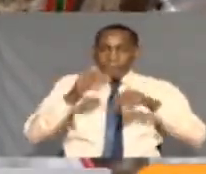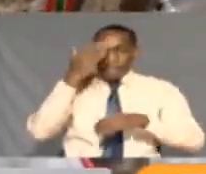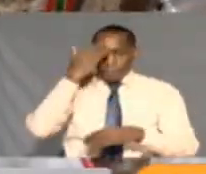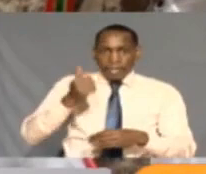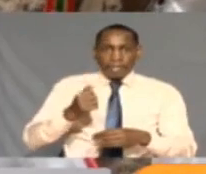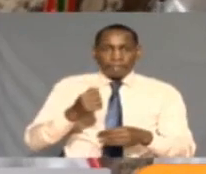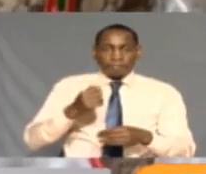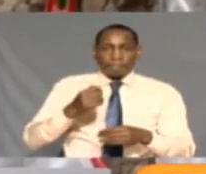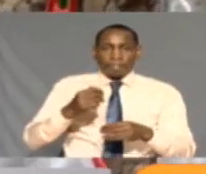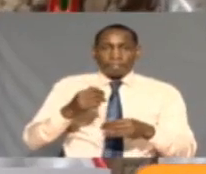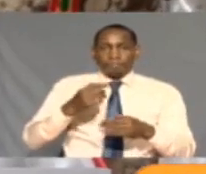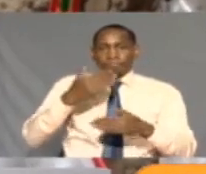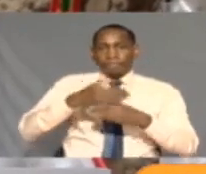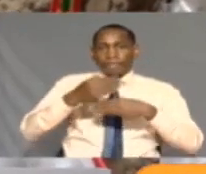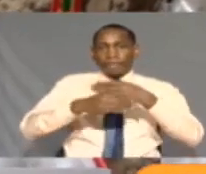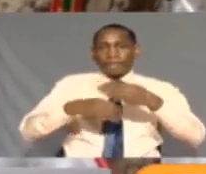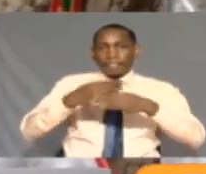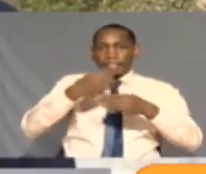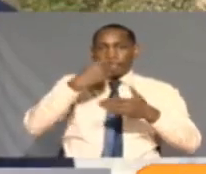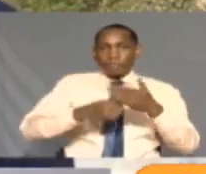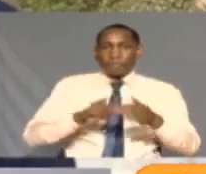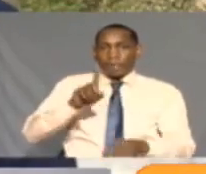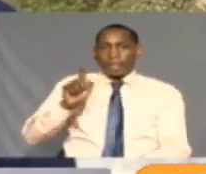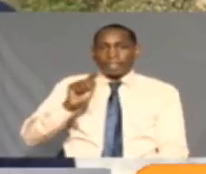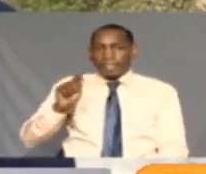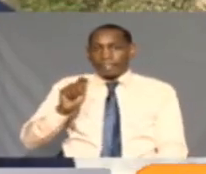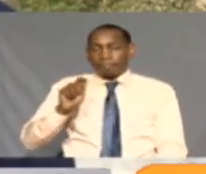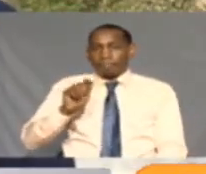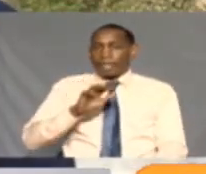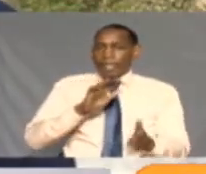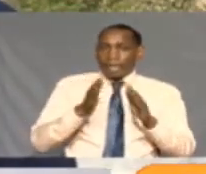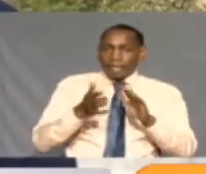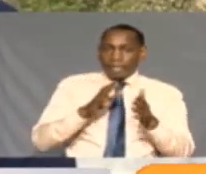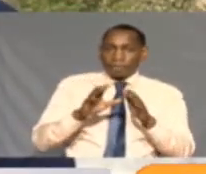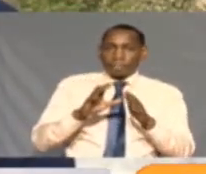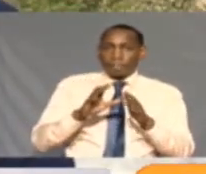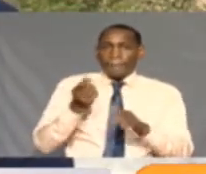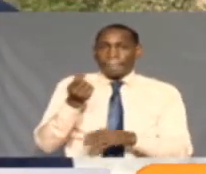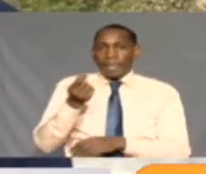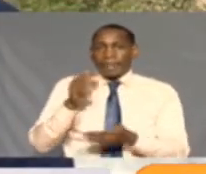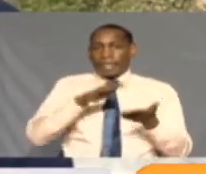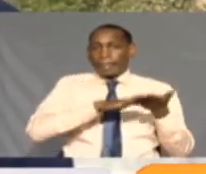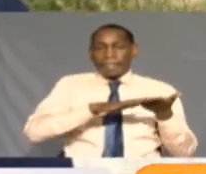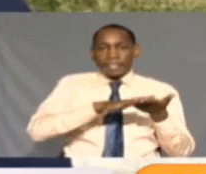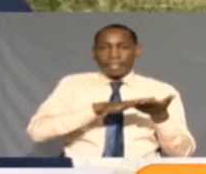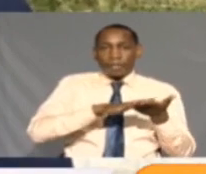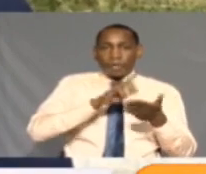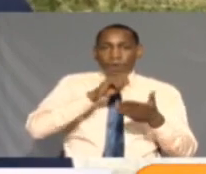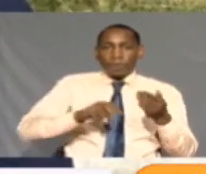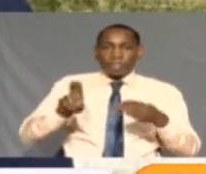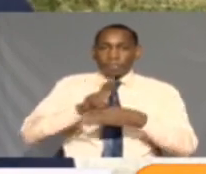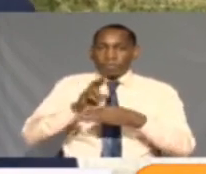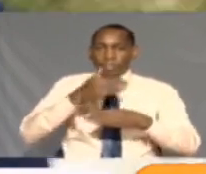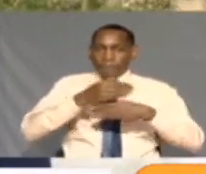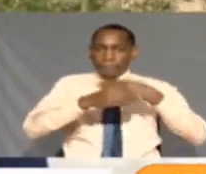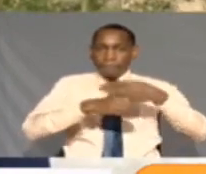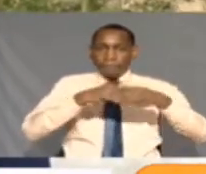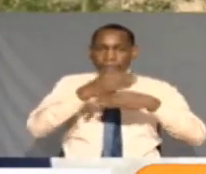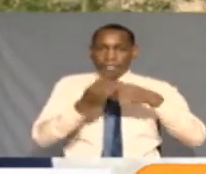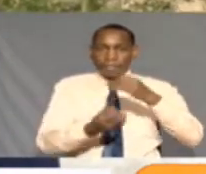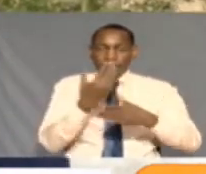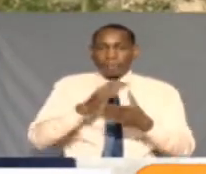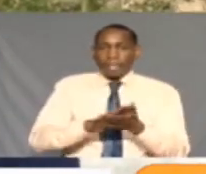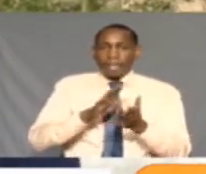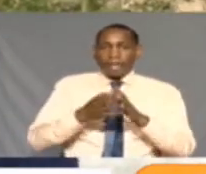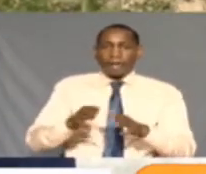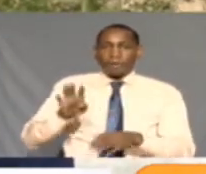will cost you roughly, for every ton produced, your capital base, what you spend on the infrastructure is almost